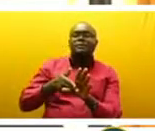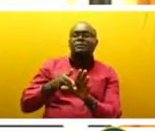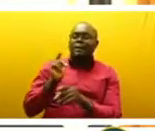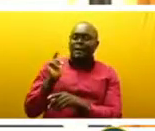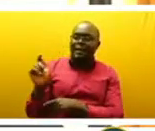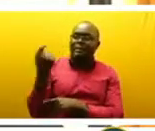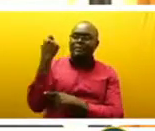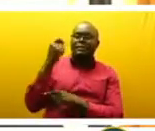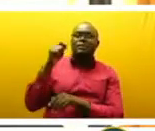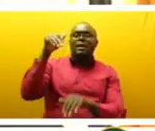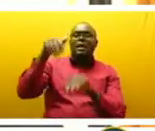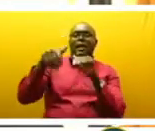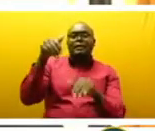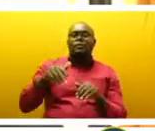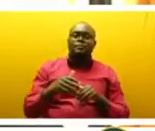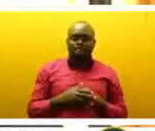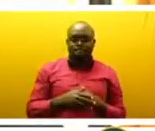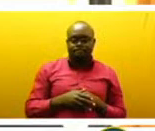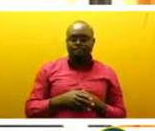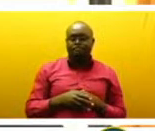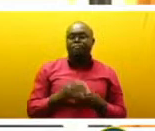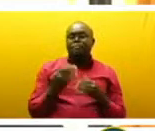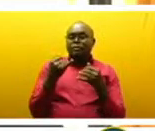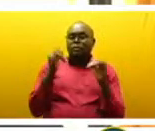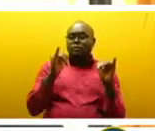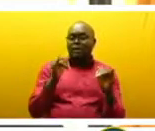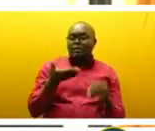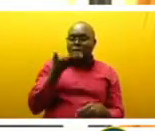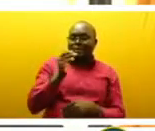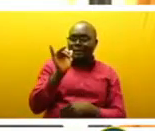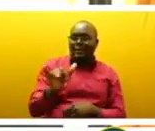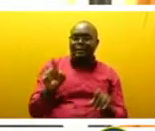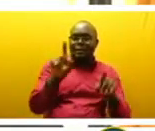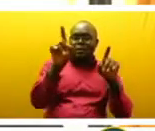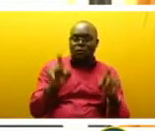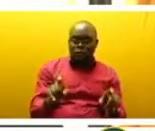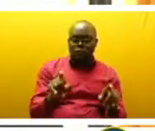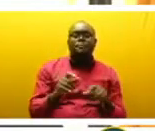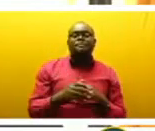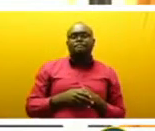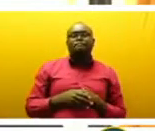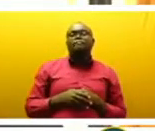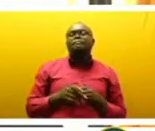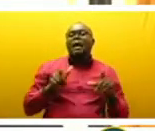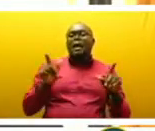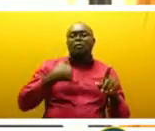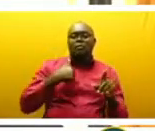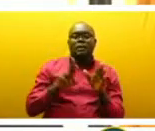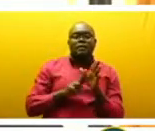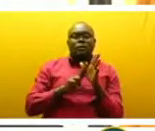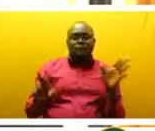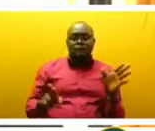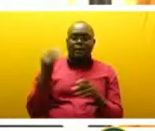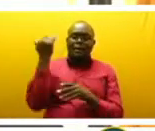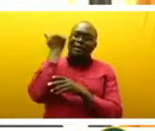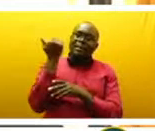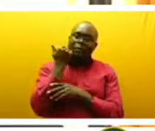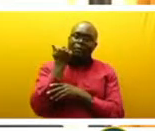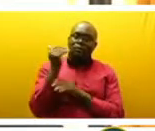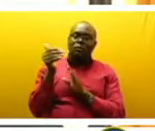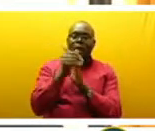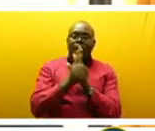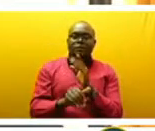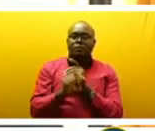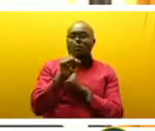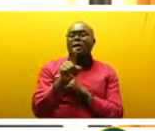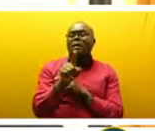presidential election. To attempt to answer that question, Madam Chief Justice, permit me to refer the court to Article 136 of